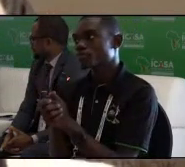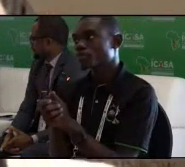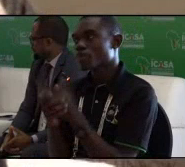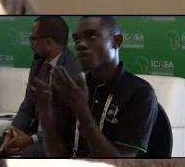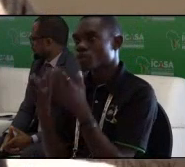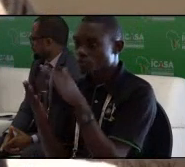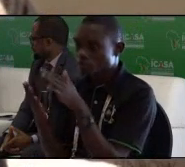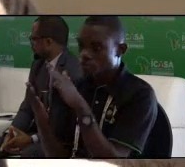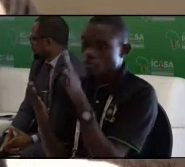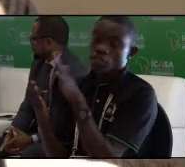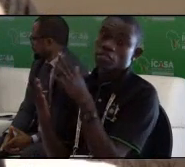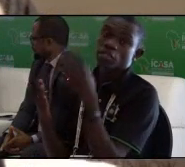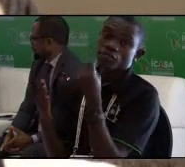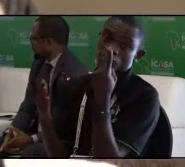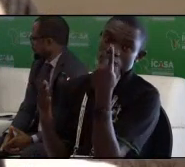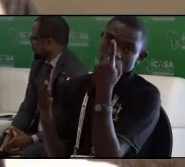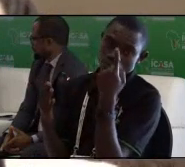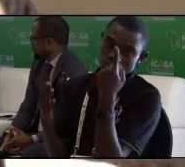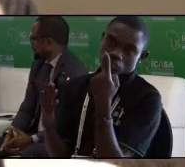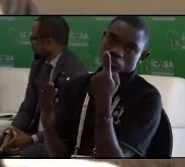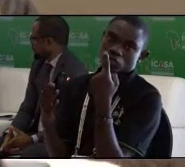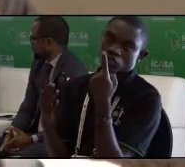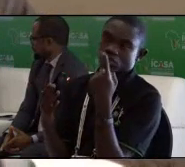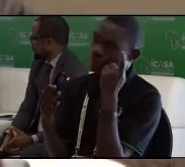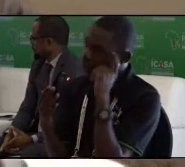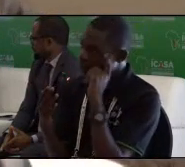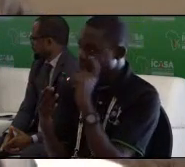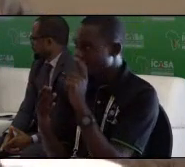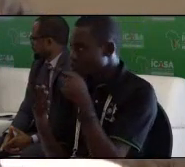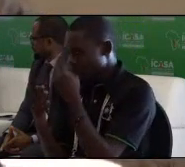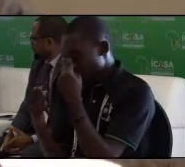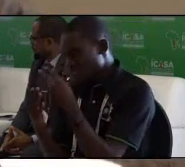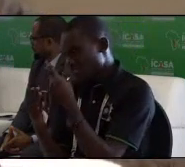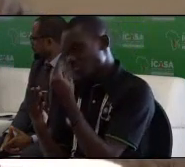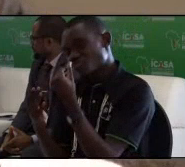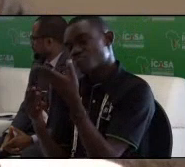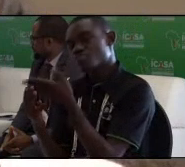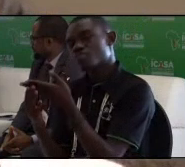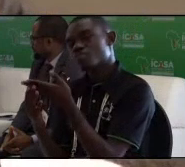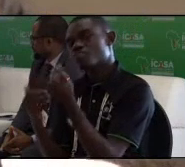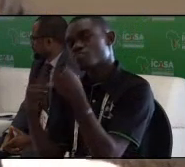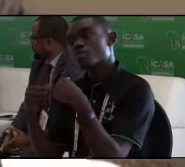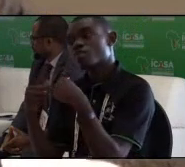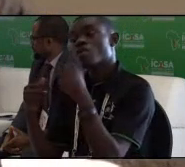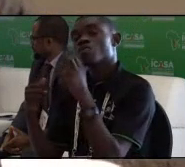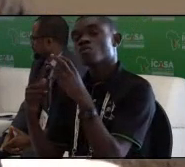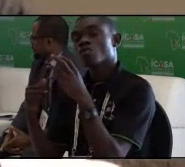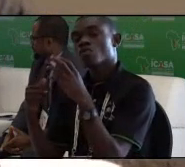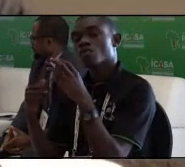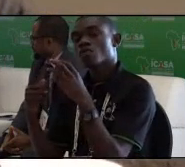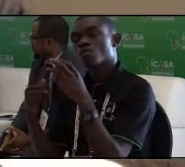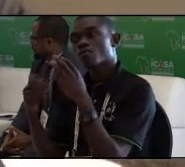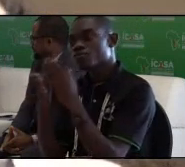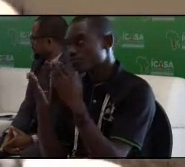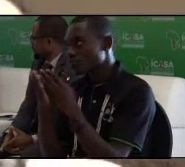kit, actually, the plateau was at about $2. Yeah, with demand financing, you start low, then you keep increasing. So the plateau